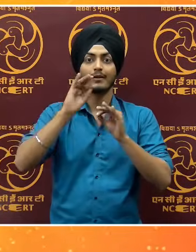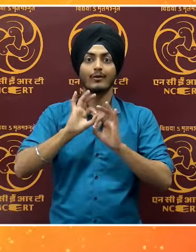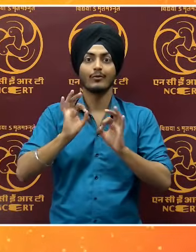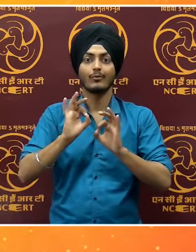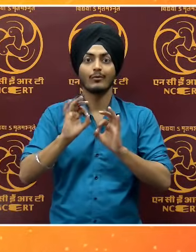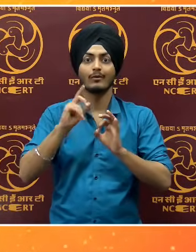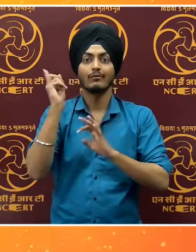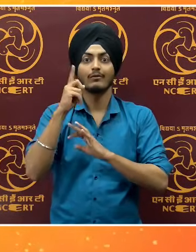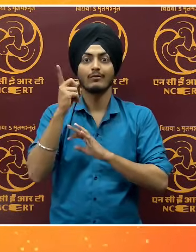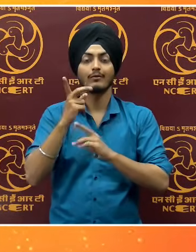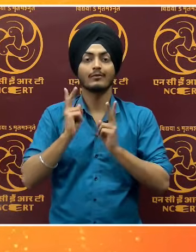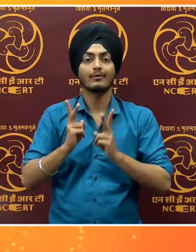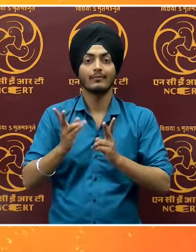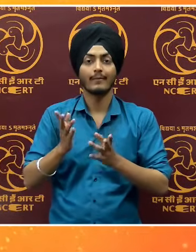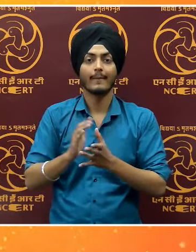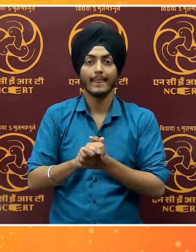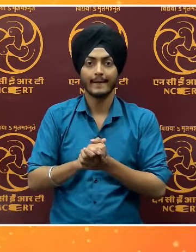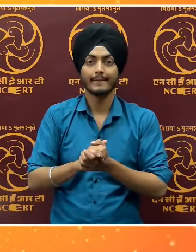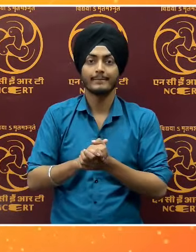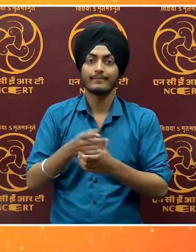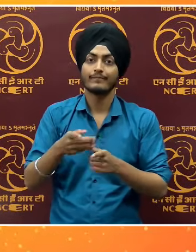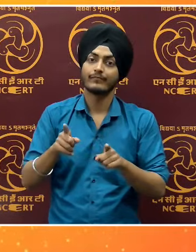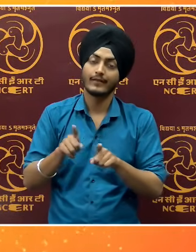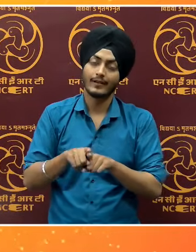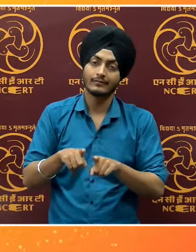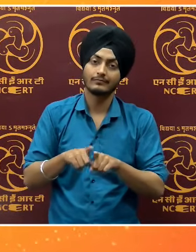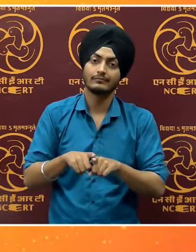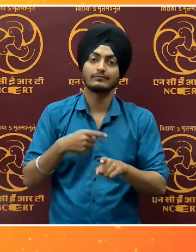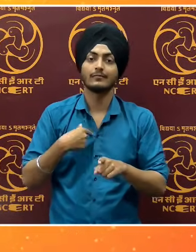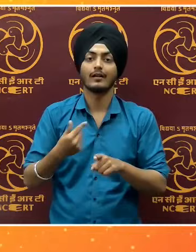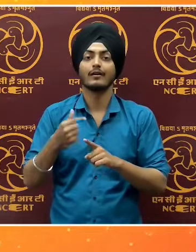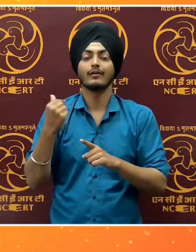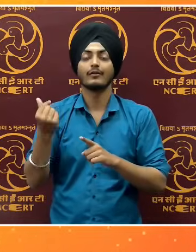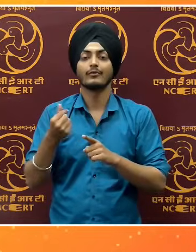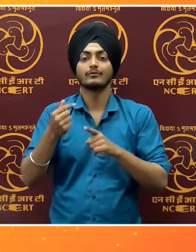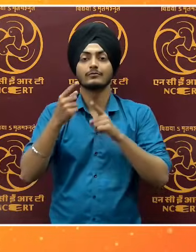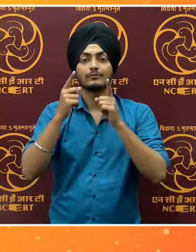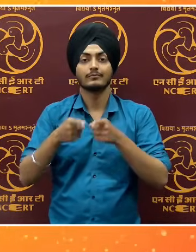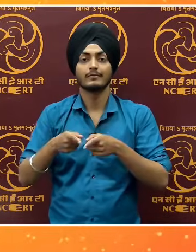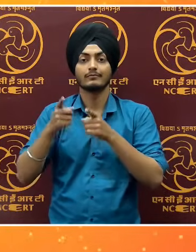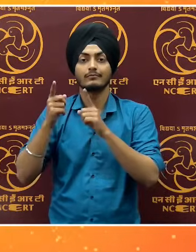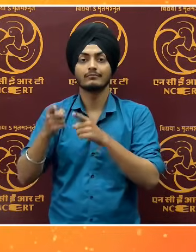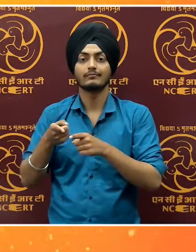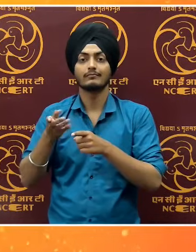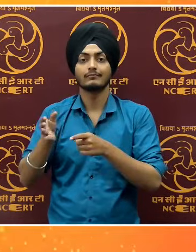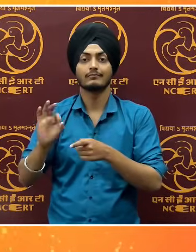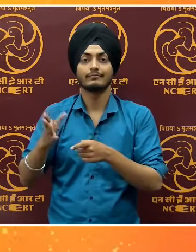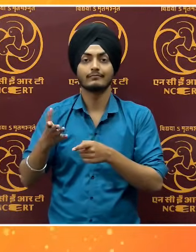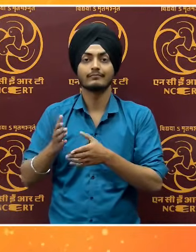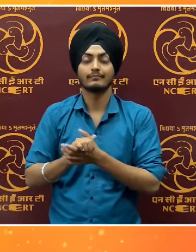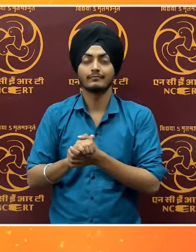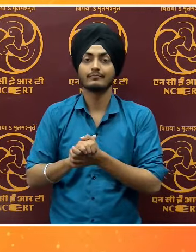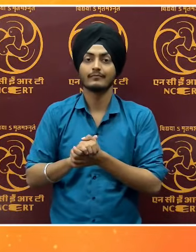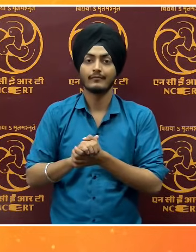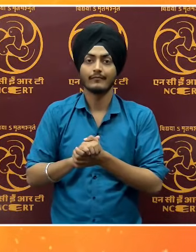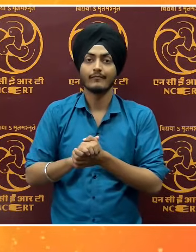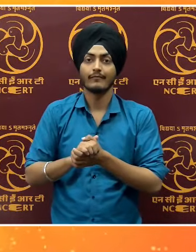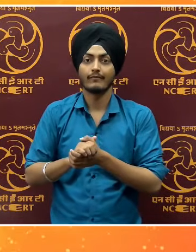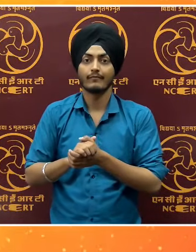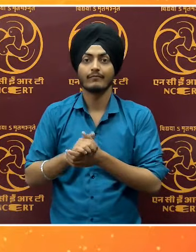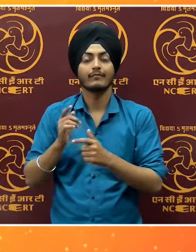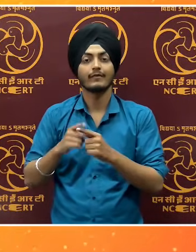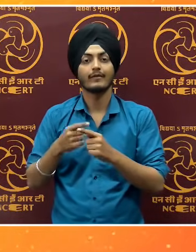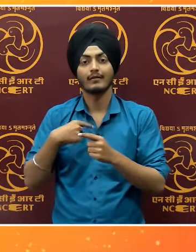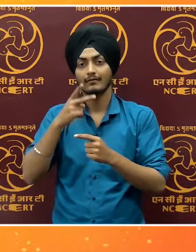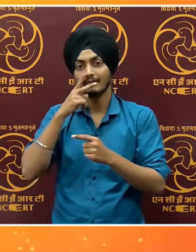is better to connect as a parallel circuit. That's only we are using as a parallel circuit. But we have to think one